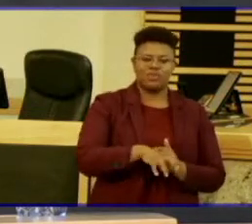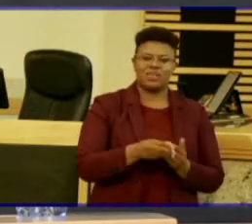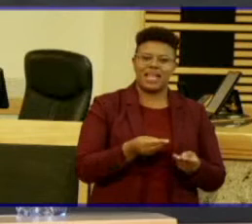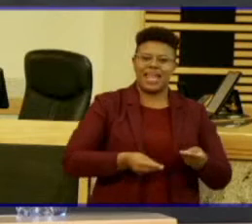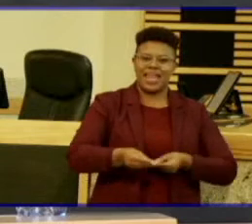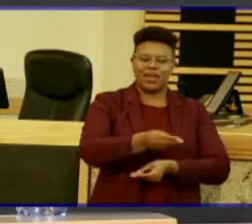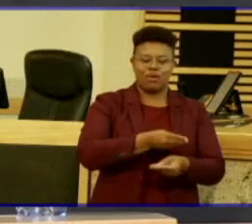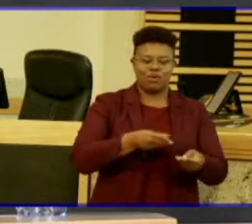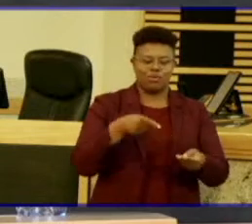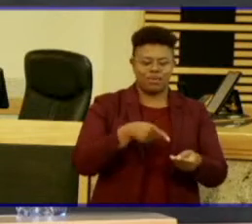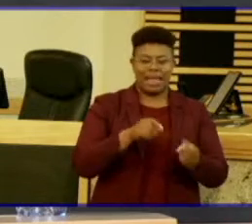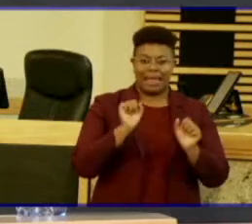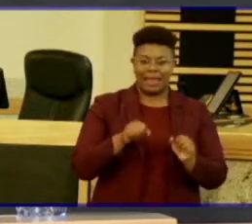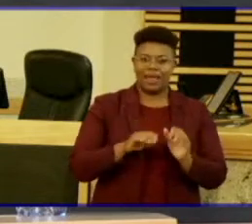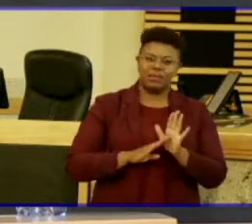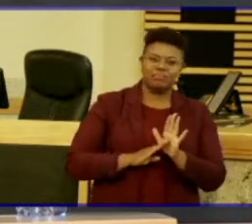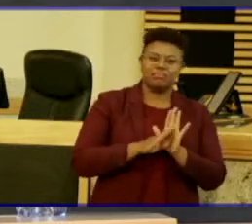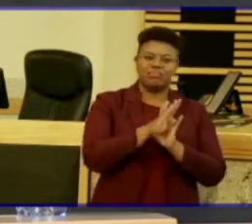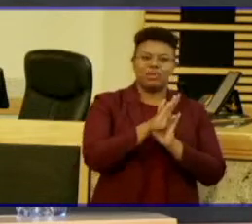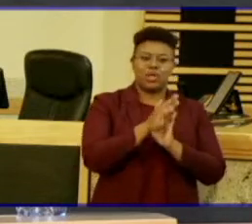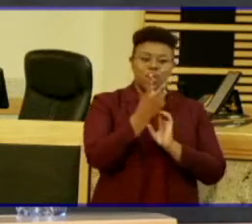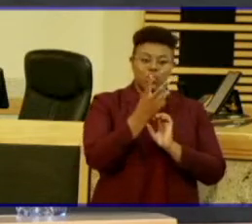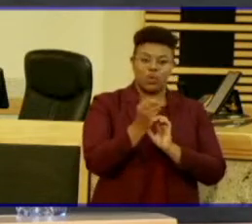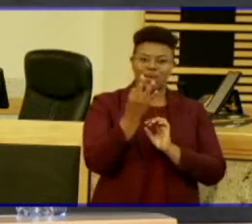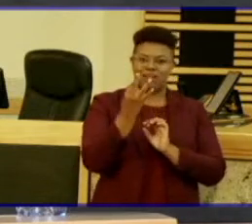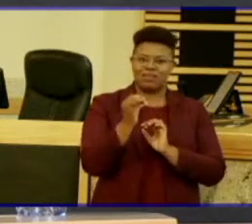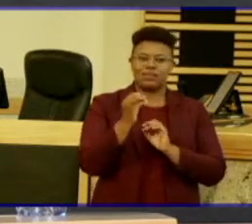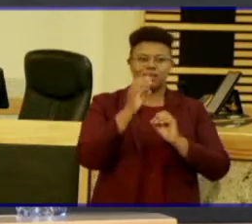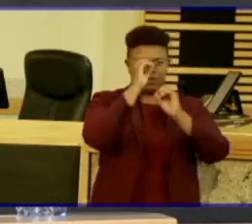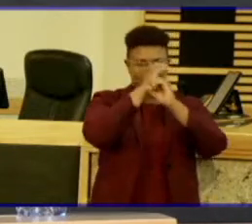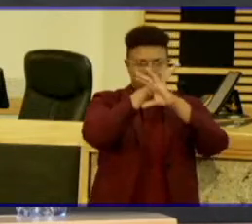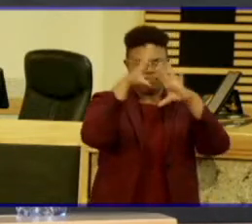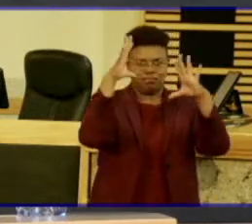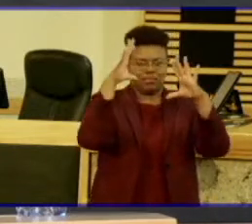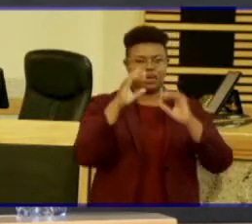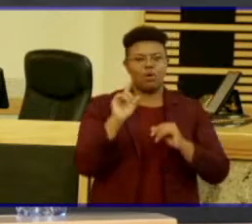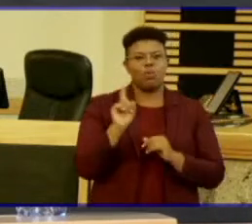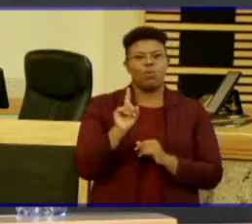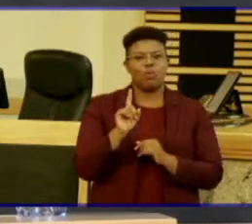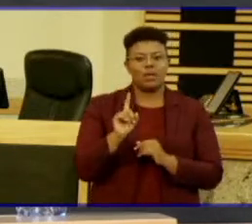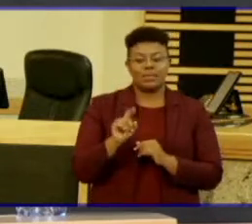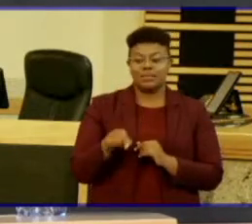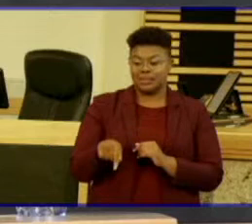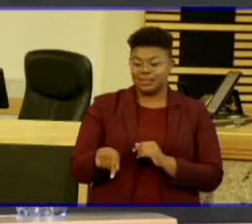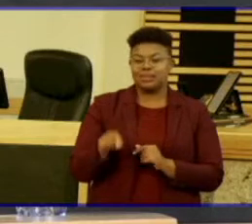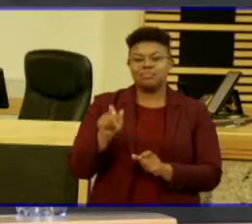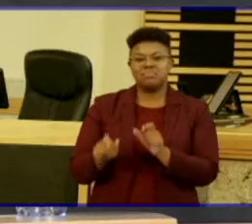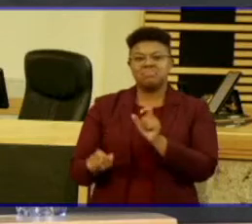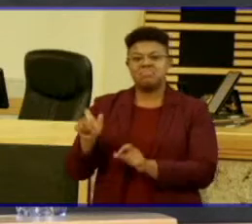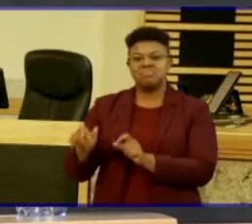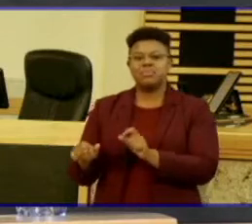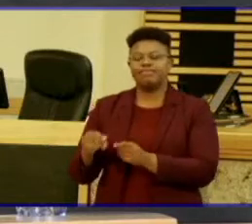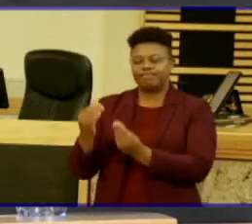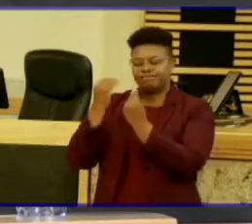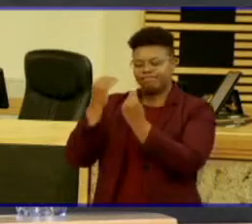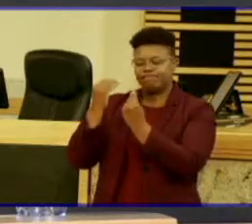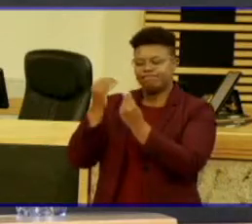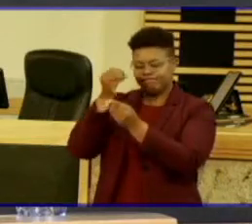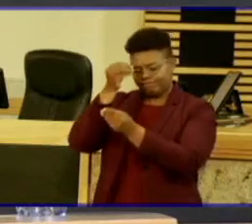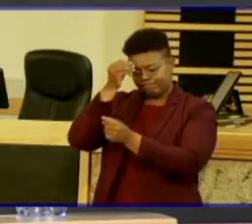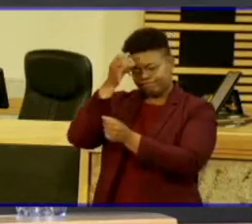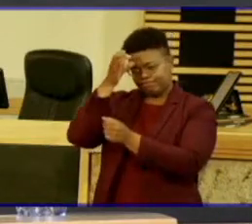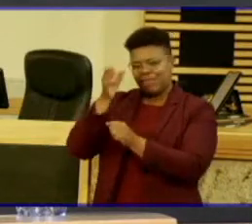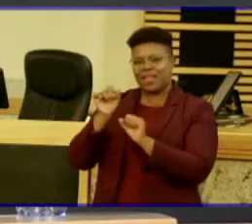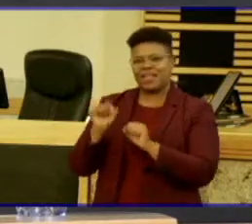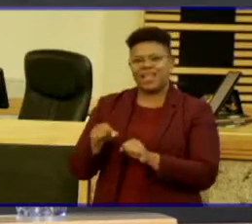will lead to the realization of the 2030 vision of an educated citizenry, targeting young people